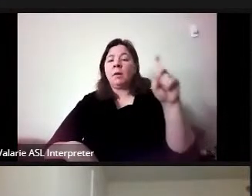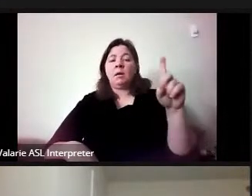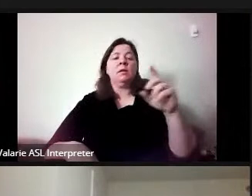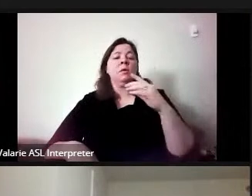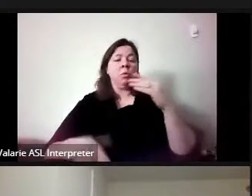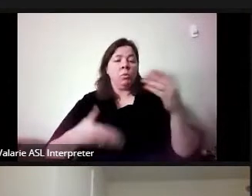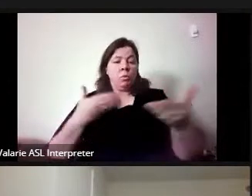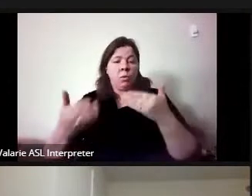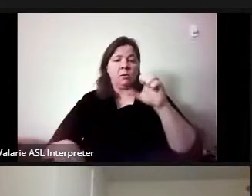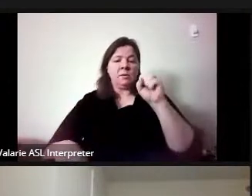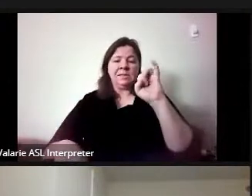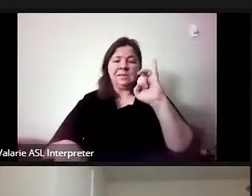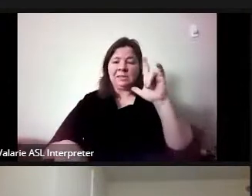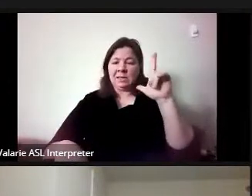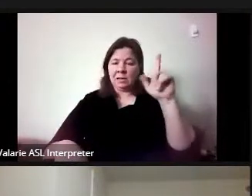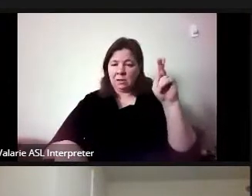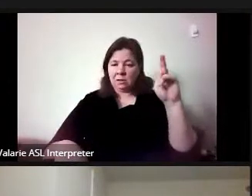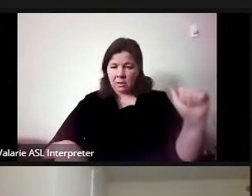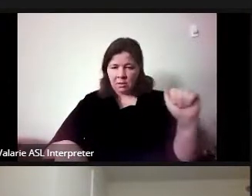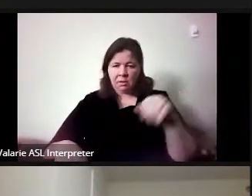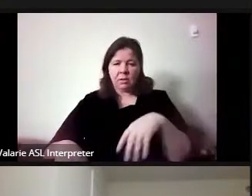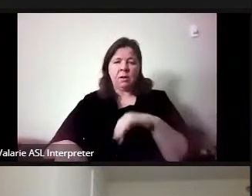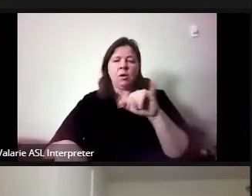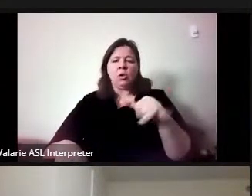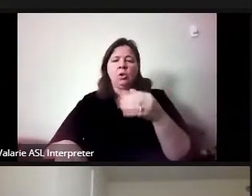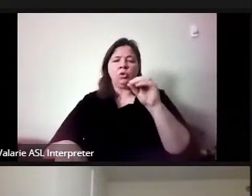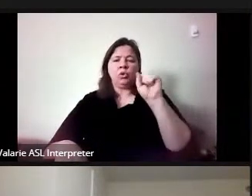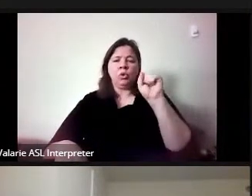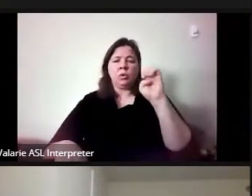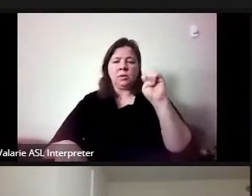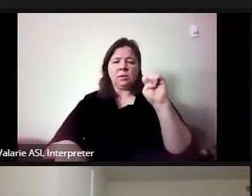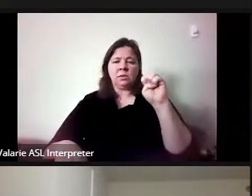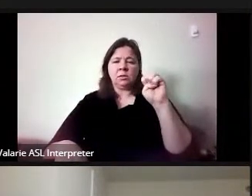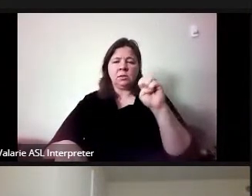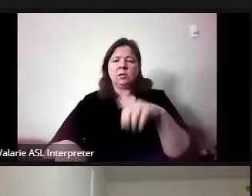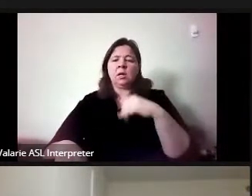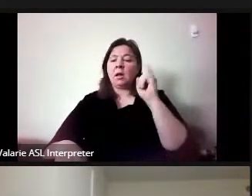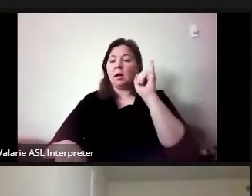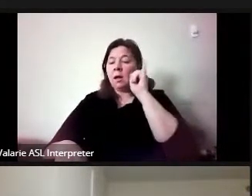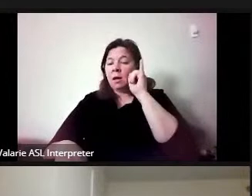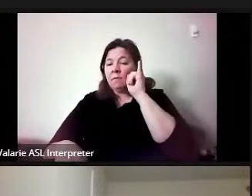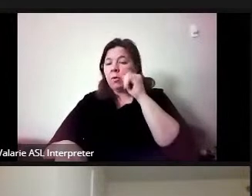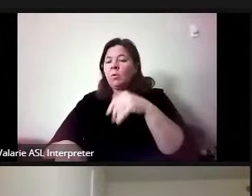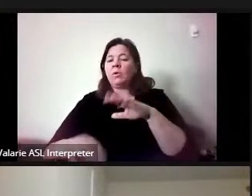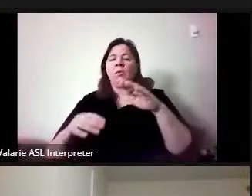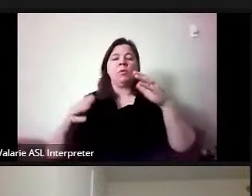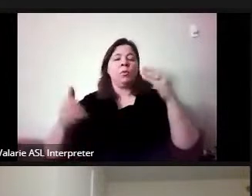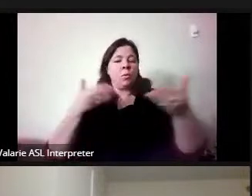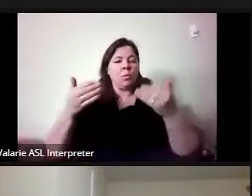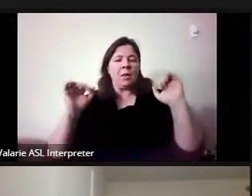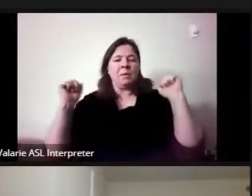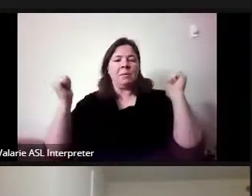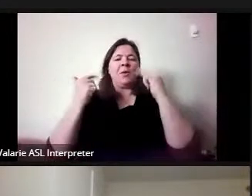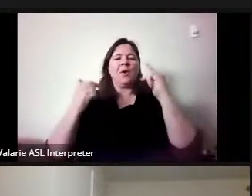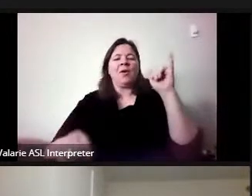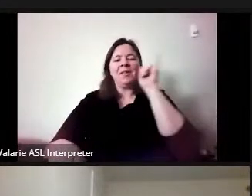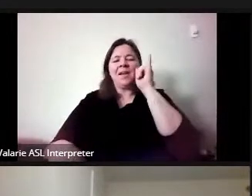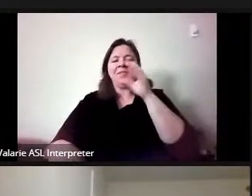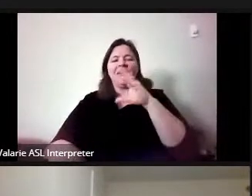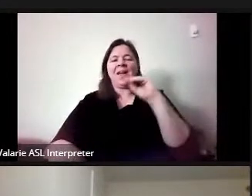Silka, welcome to you. Jose Martins, and then we have an iPhone. I'll welcome all the iPhones and the Galaxy.